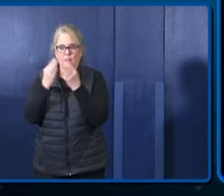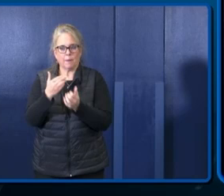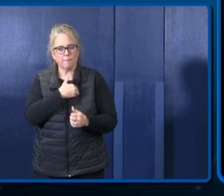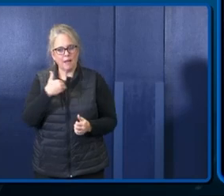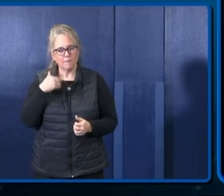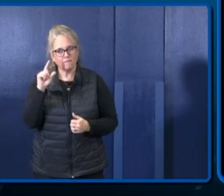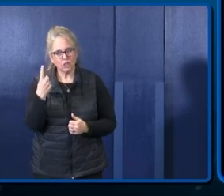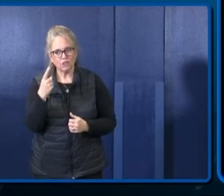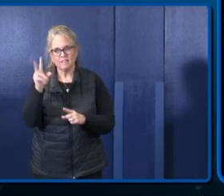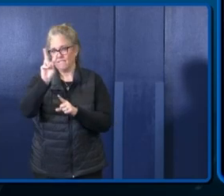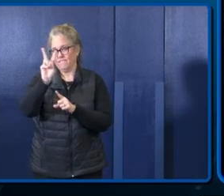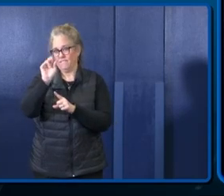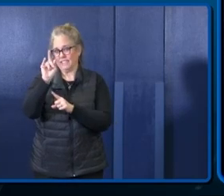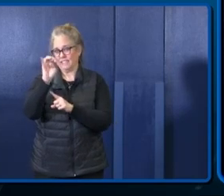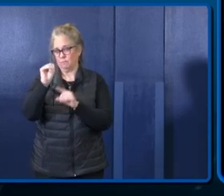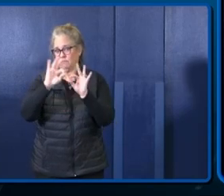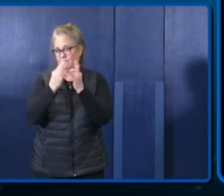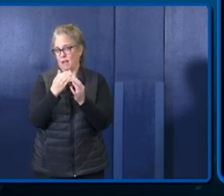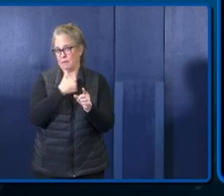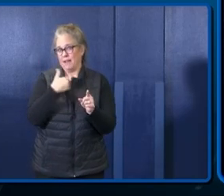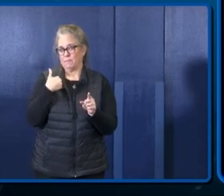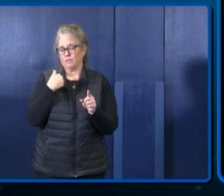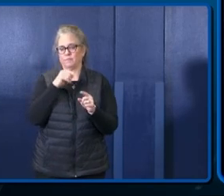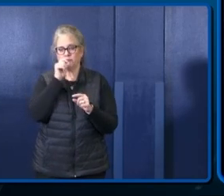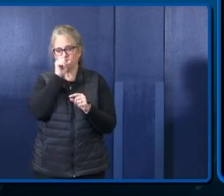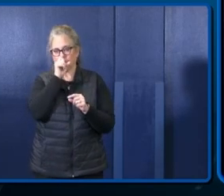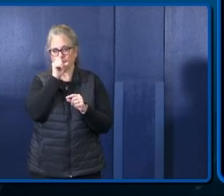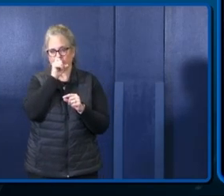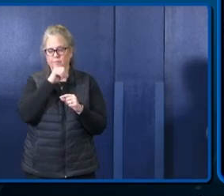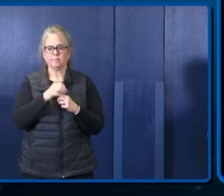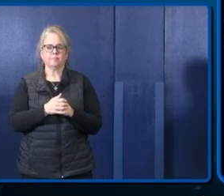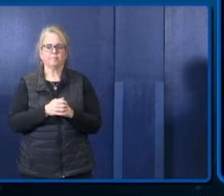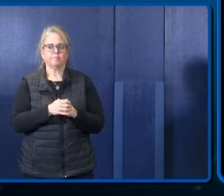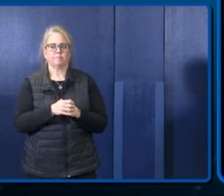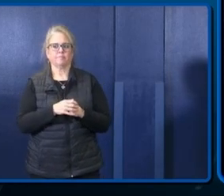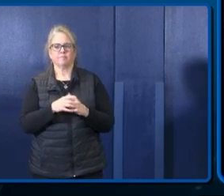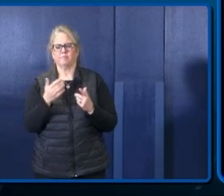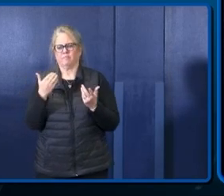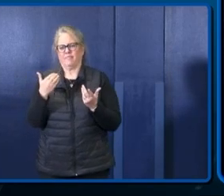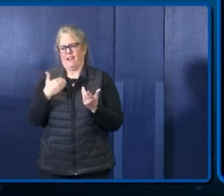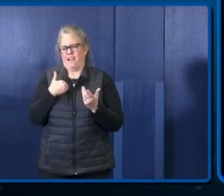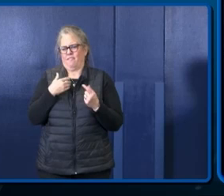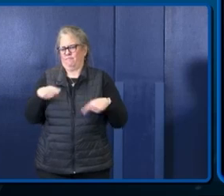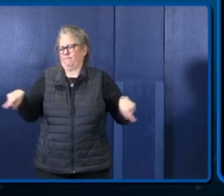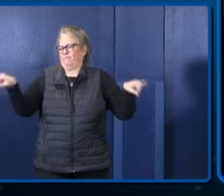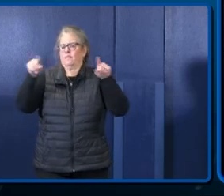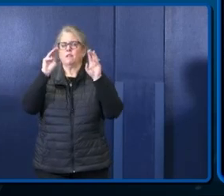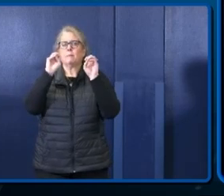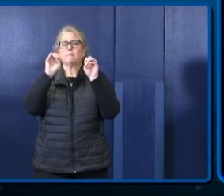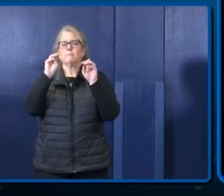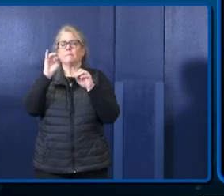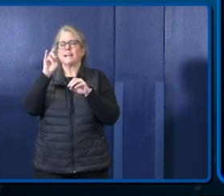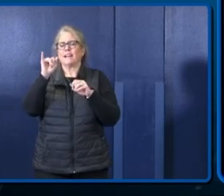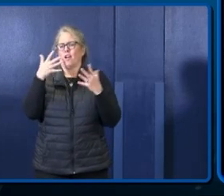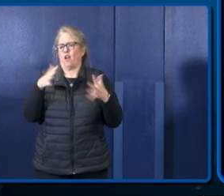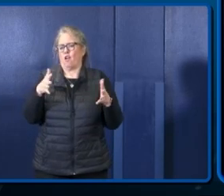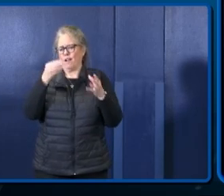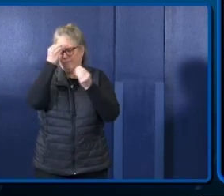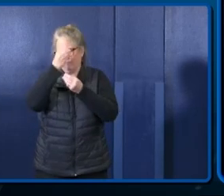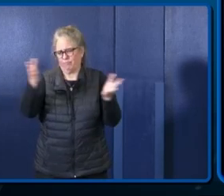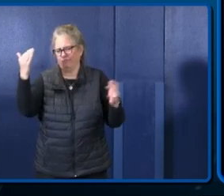don't be surprised if there's actually already more information out there from other media reports than what's in that affidavit. Do you think that